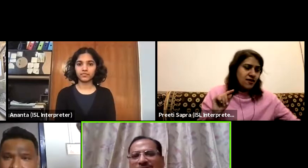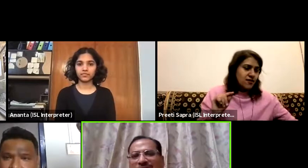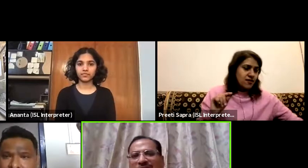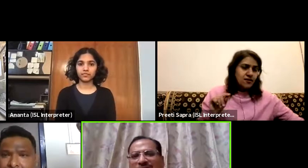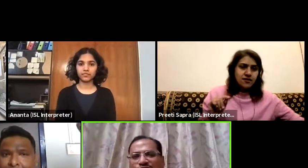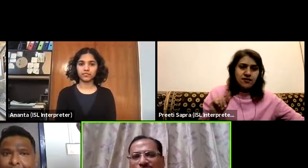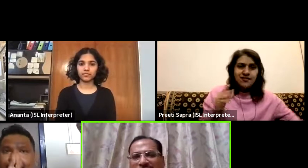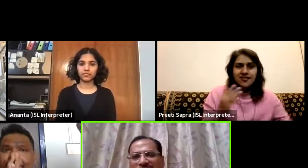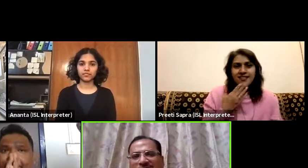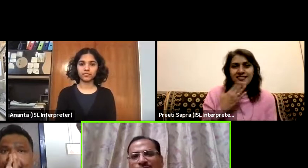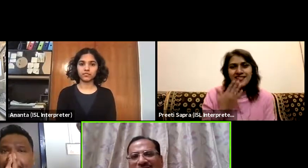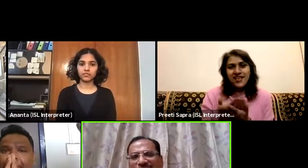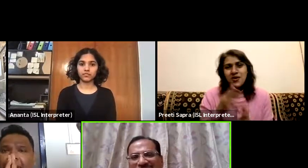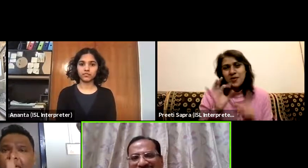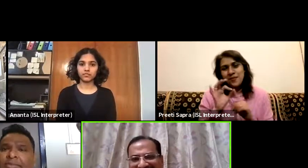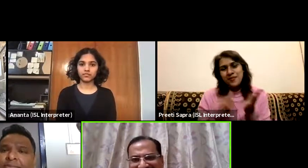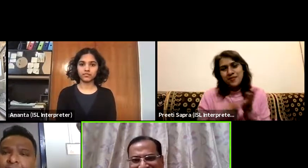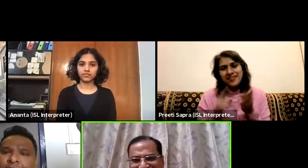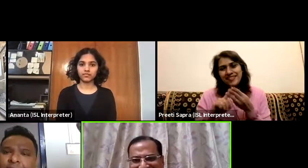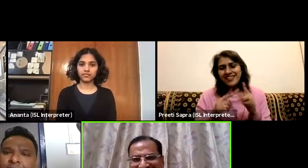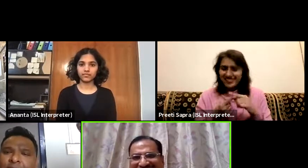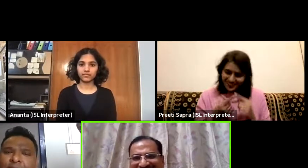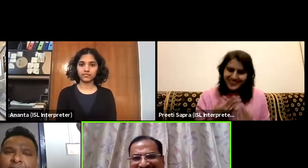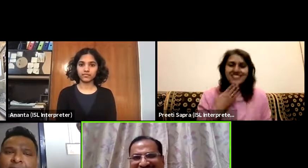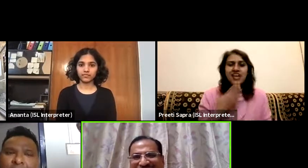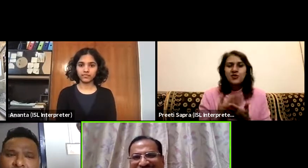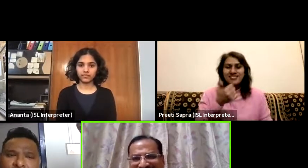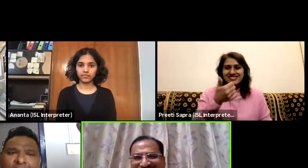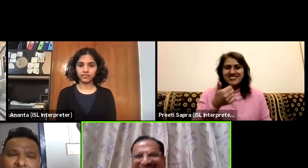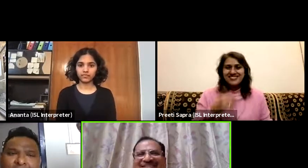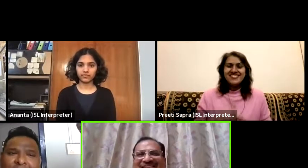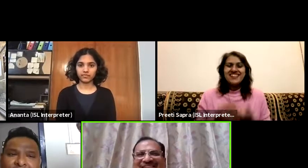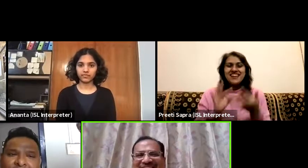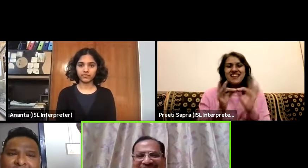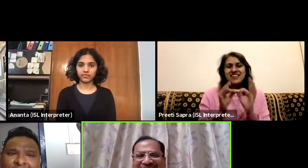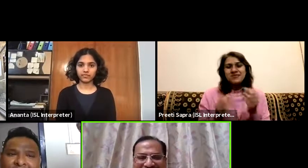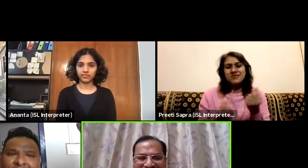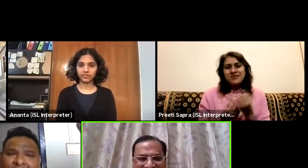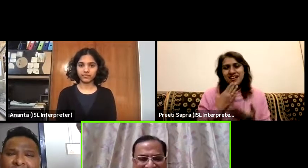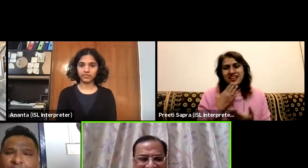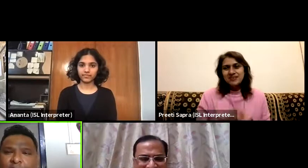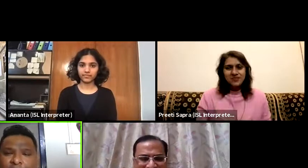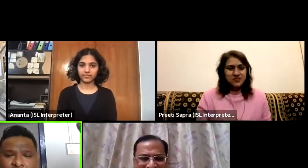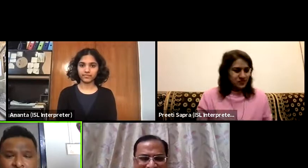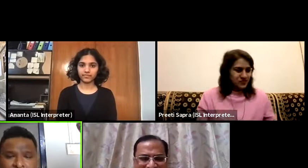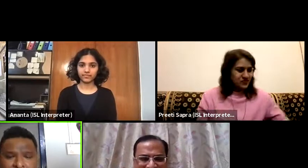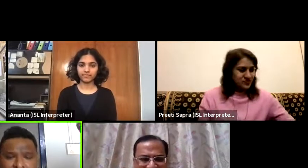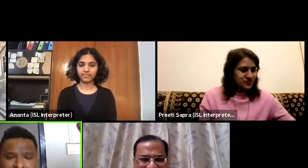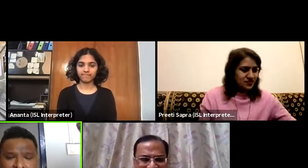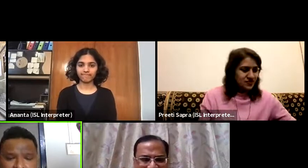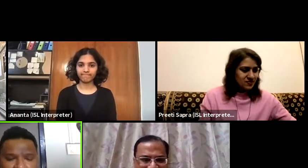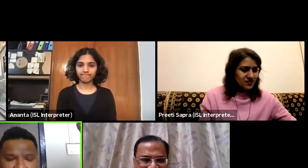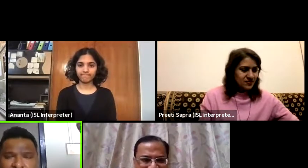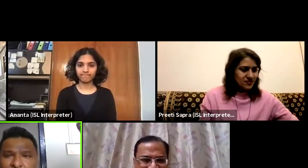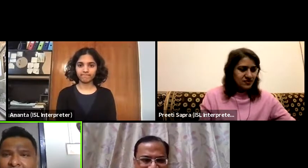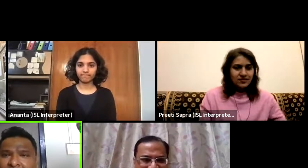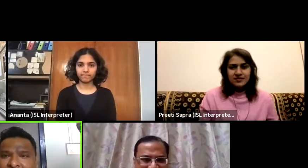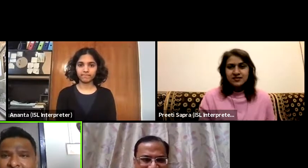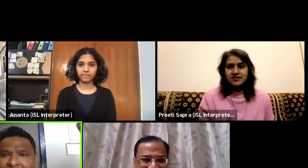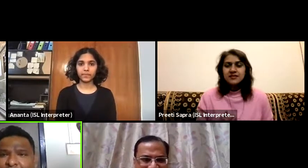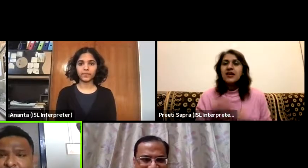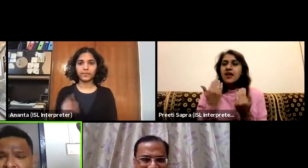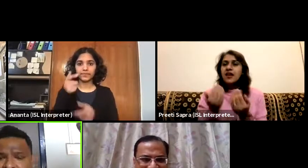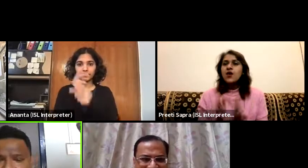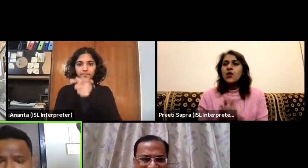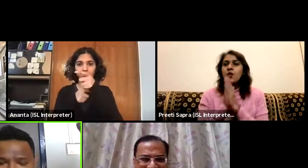And Preeti, thank you so much for supporting with the sign language. Thank you. Thank you. Now, may I